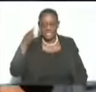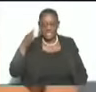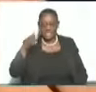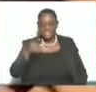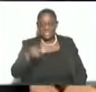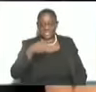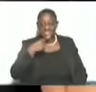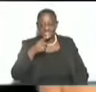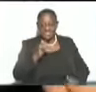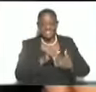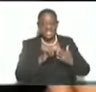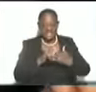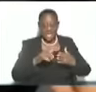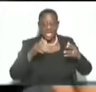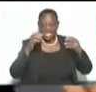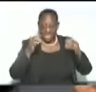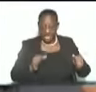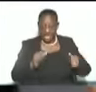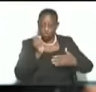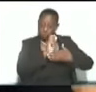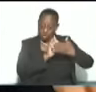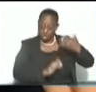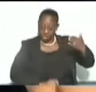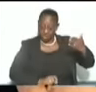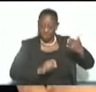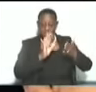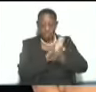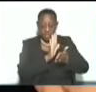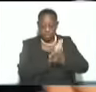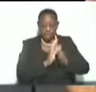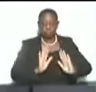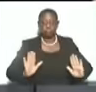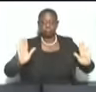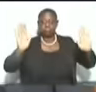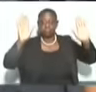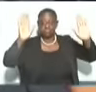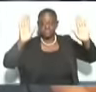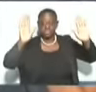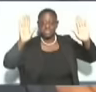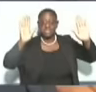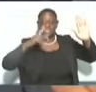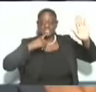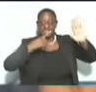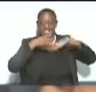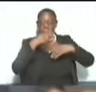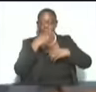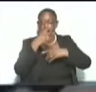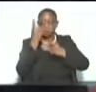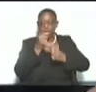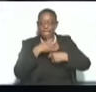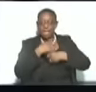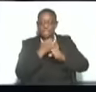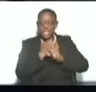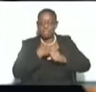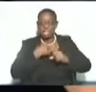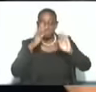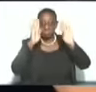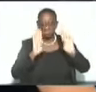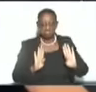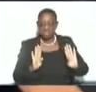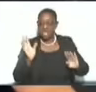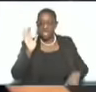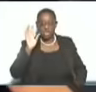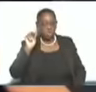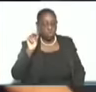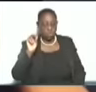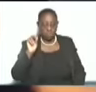to write something on a piece of paper and hold it up. What nonsense is this? What kind of country are we living in? Exactly. You can't even